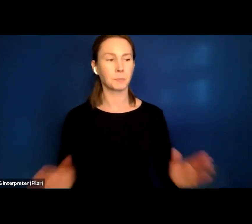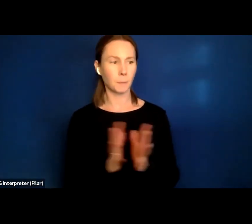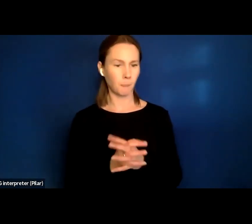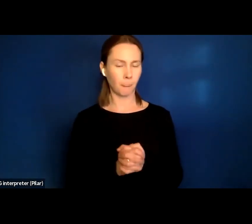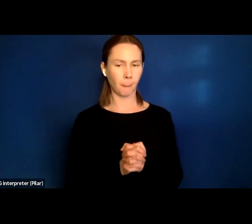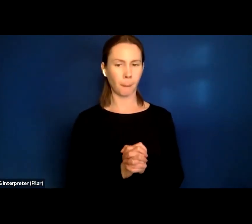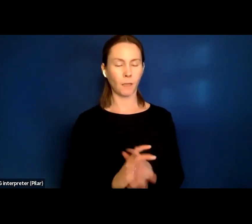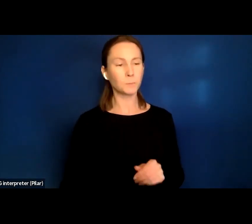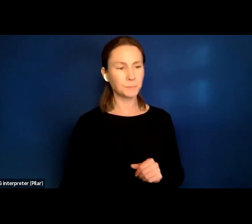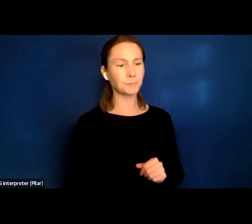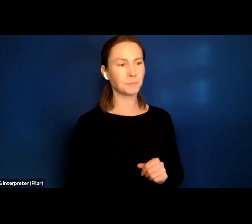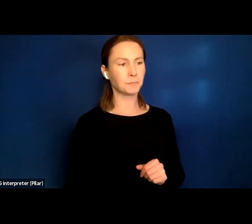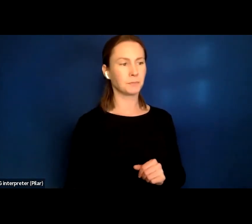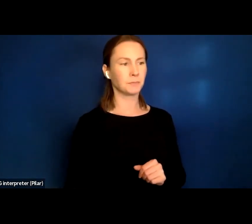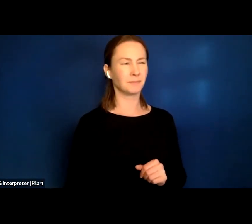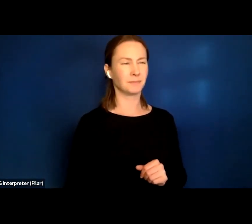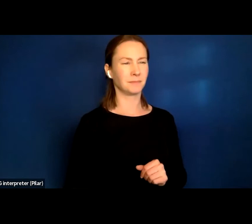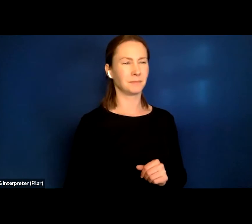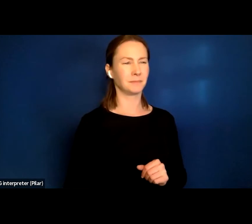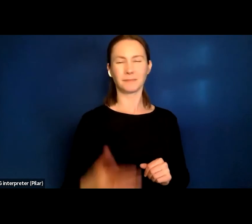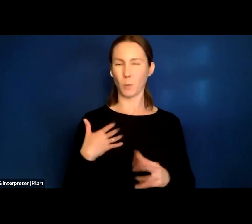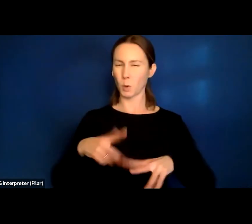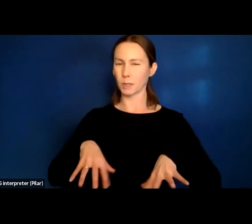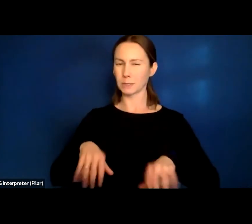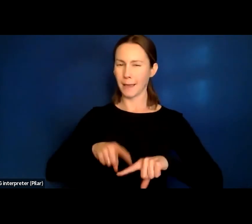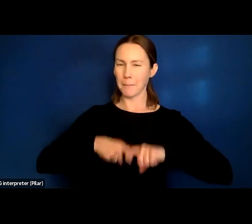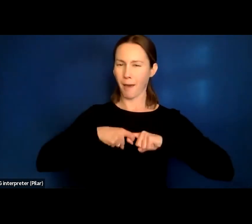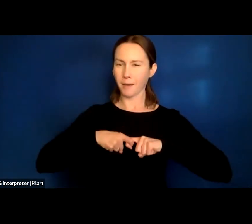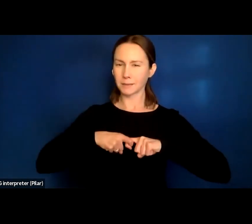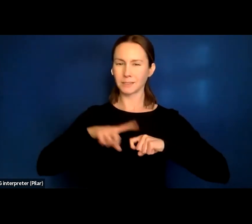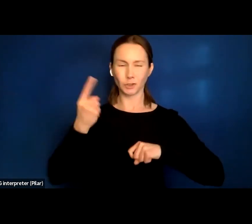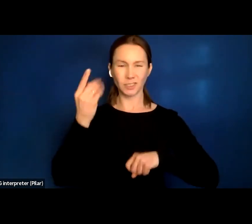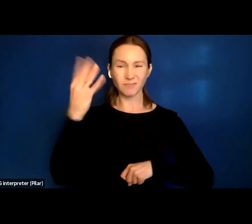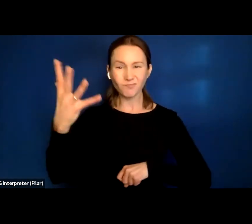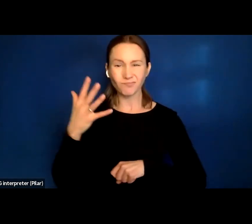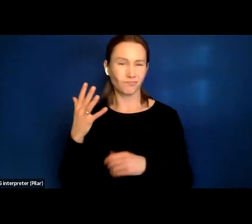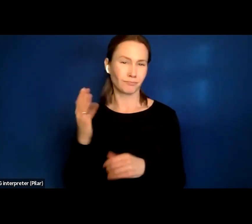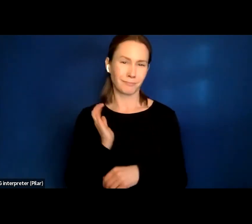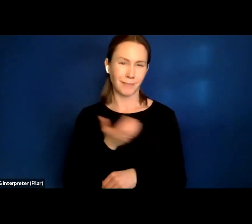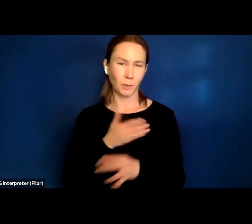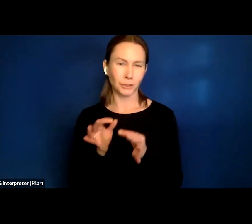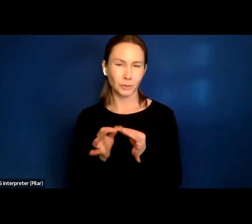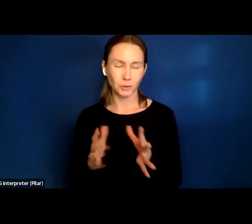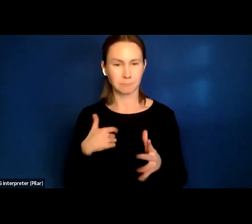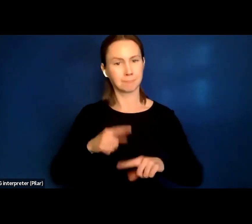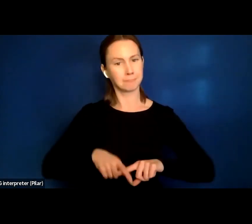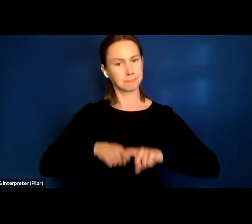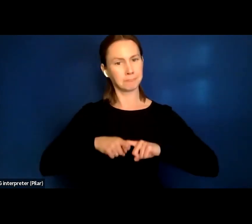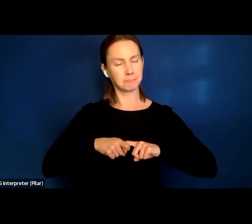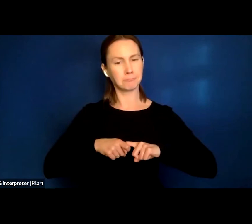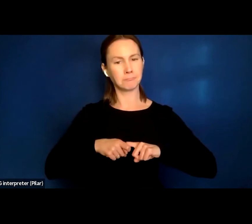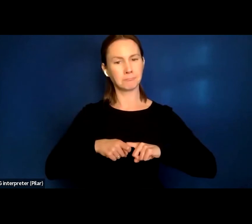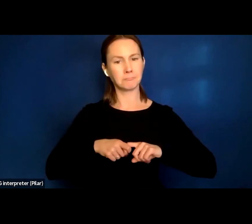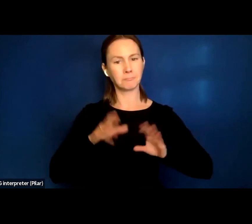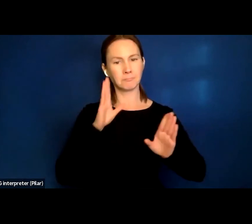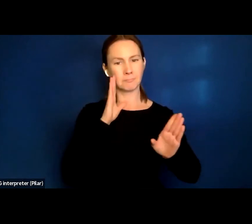So I actually want to pause a moment, and this is just a heads up to our ASL interpreters that I am briefly moving away from